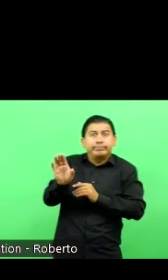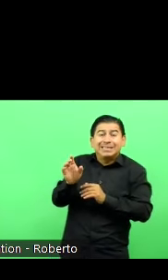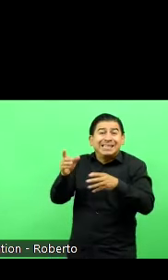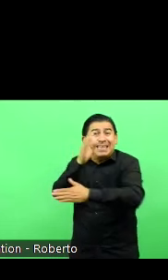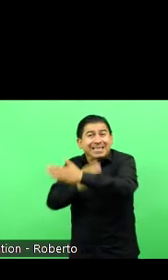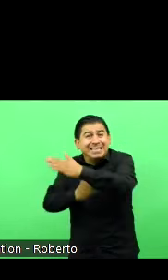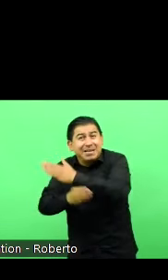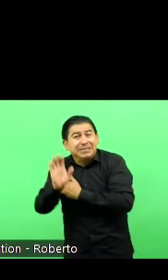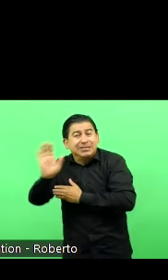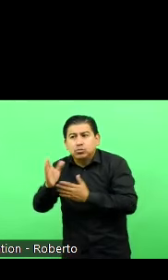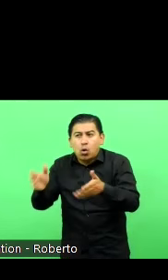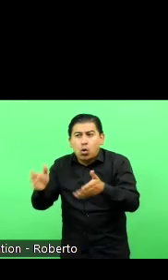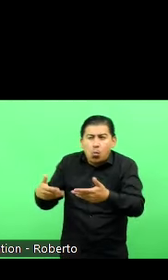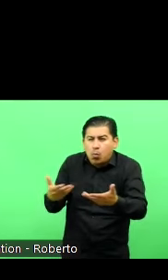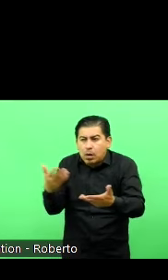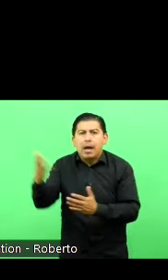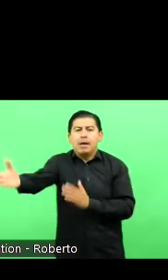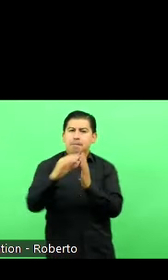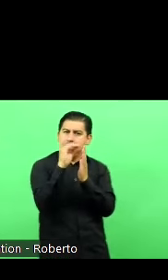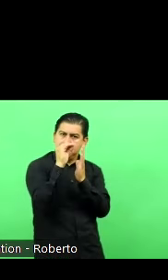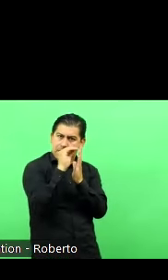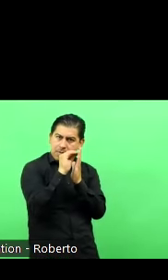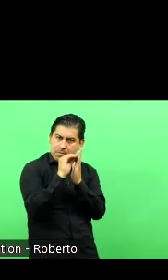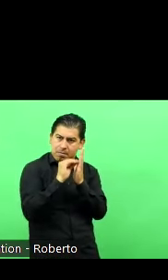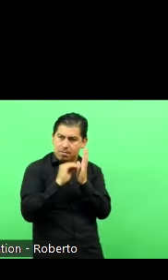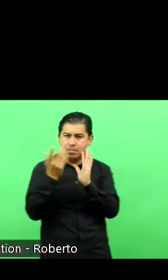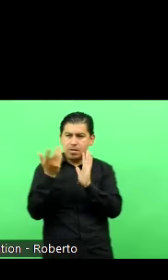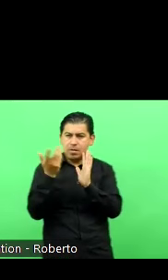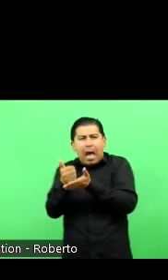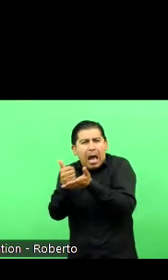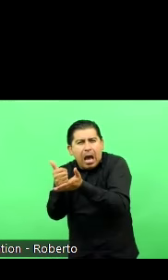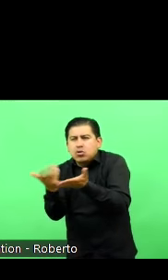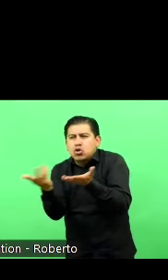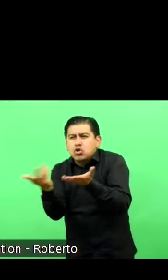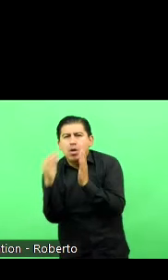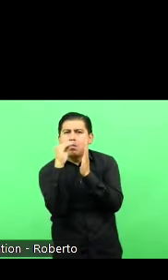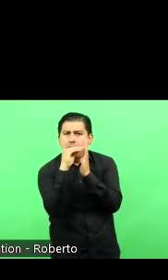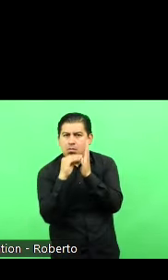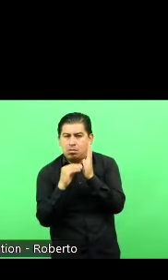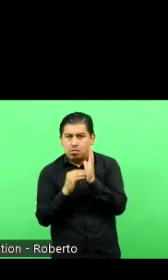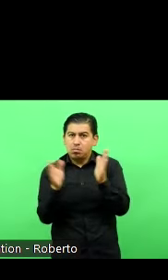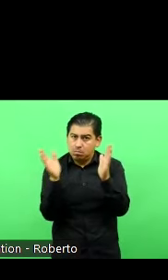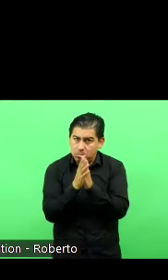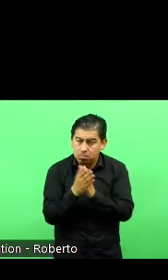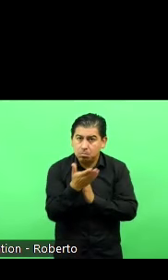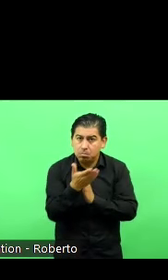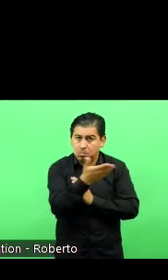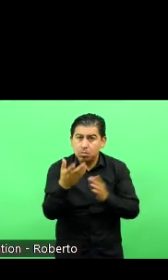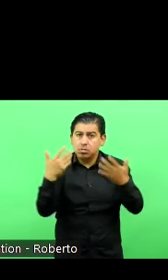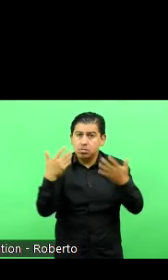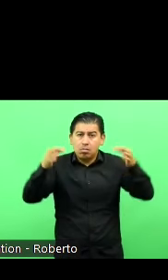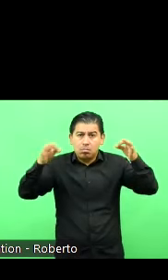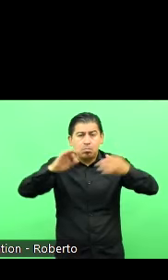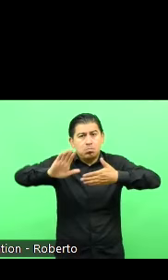We invite all local governments to utilize this tested tool.